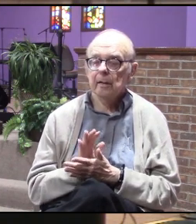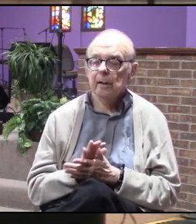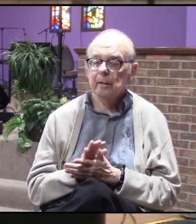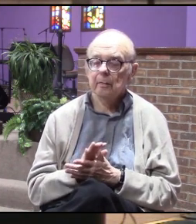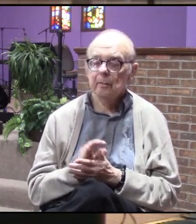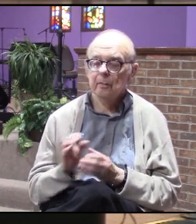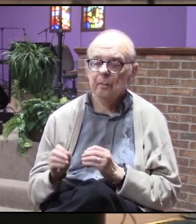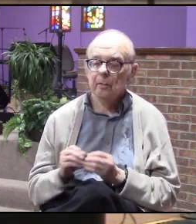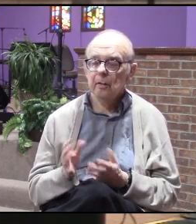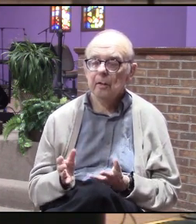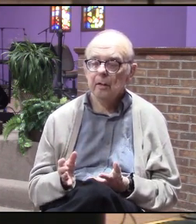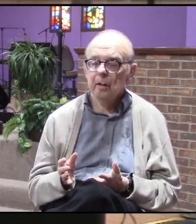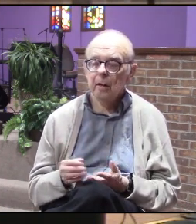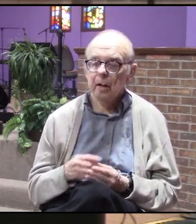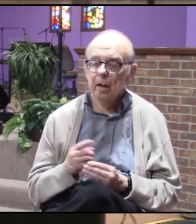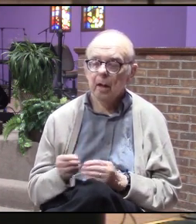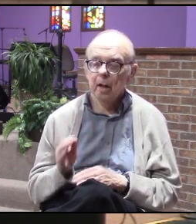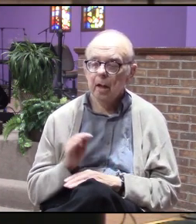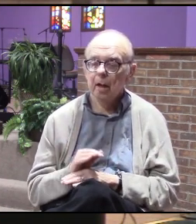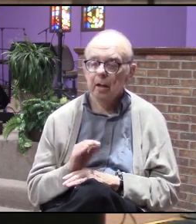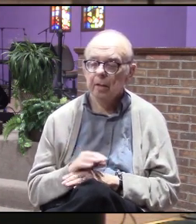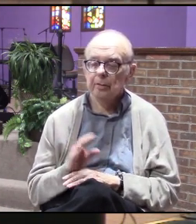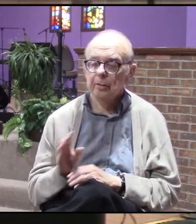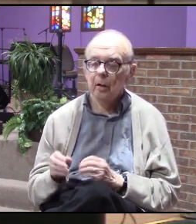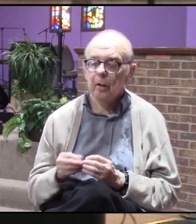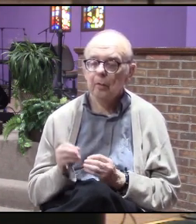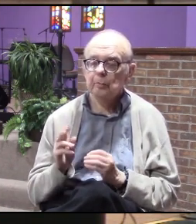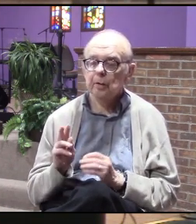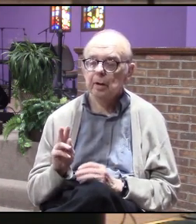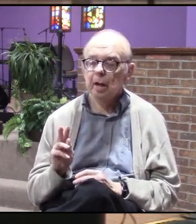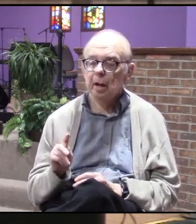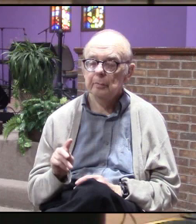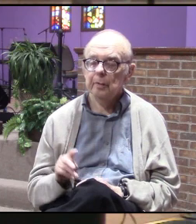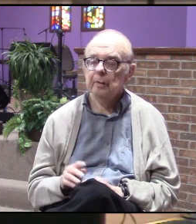it in the bag so by the end of the night it's all put up.